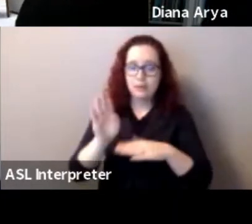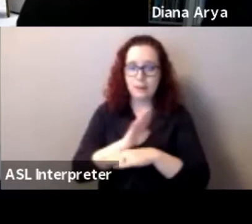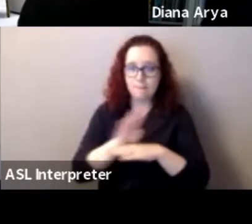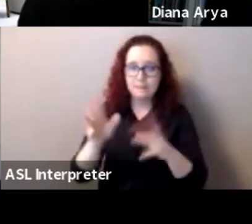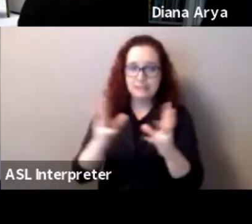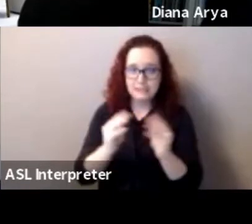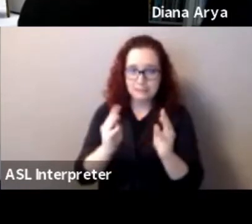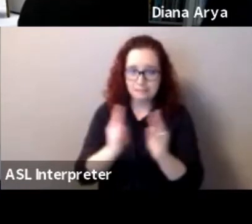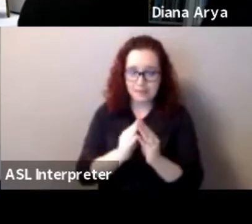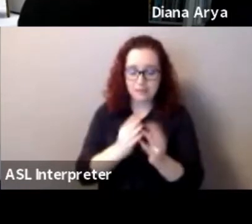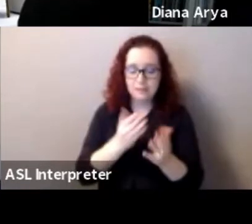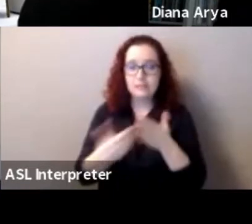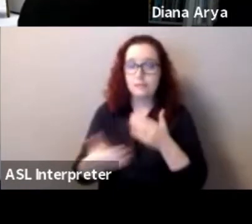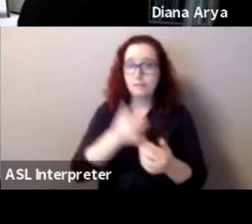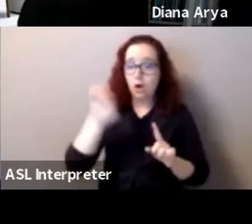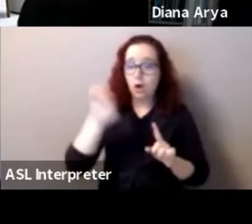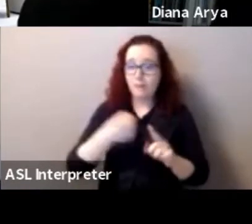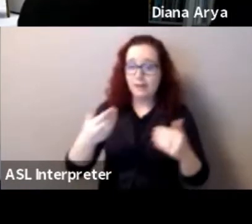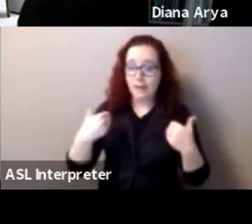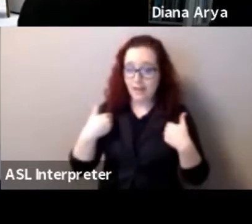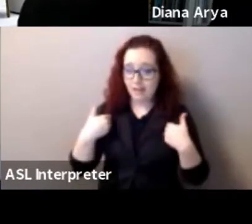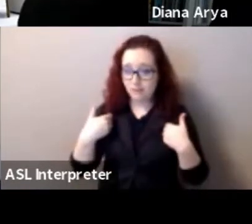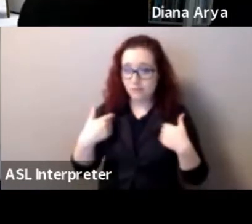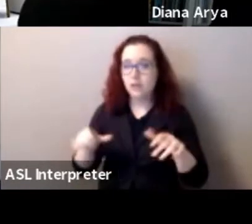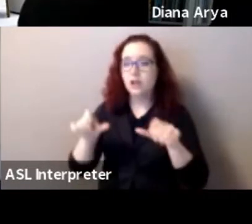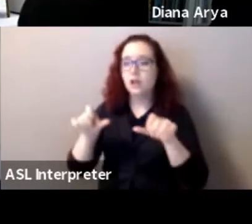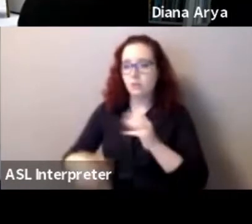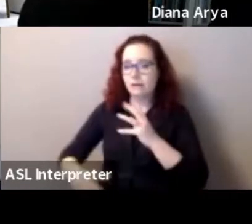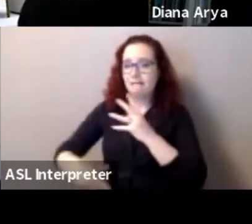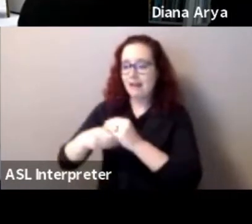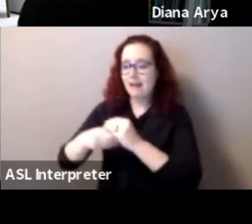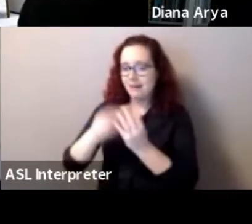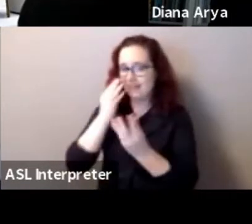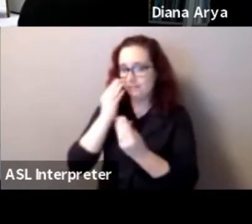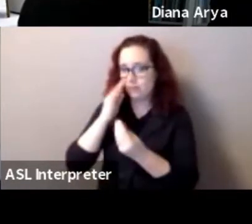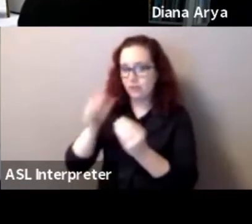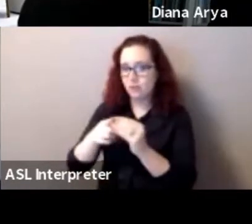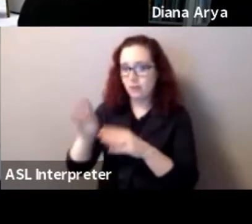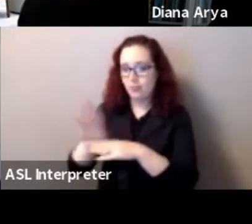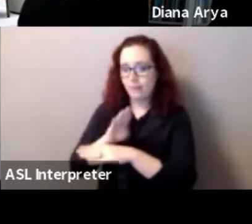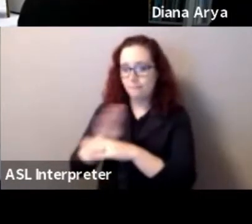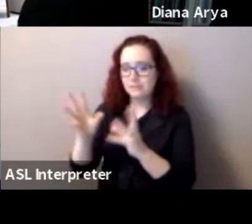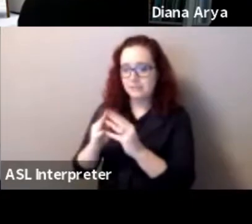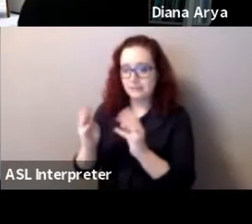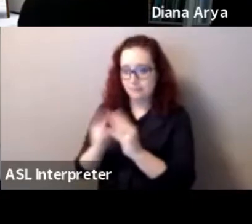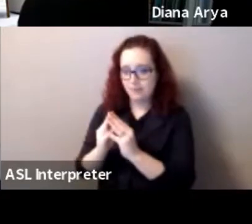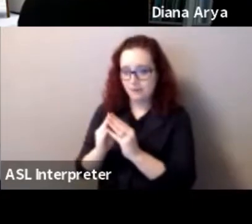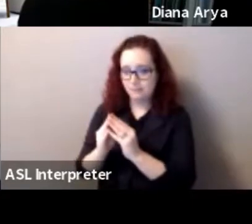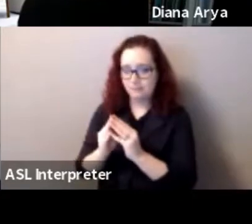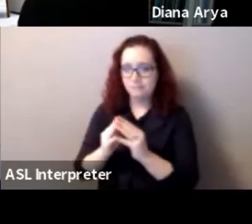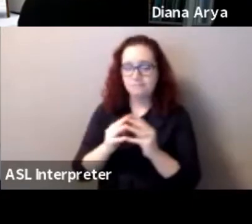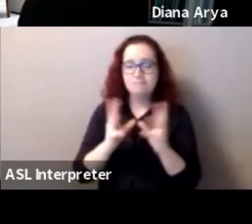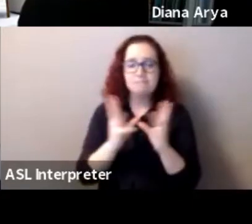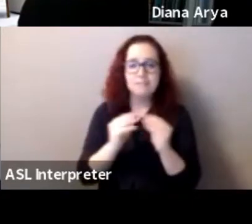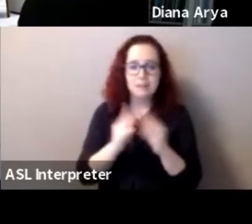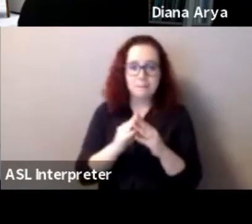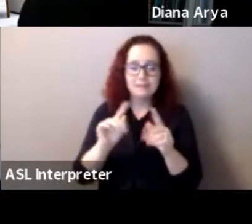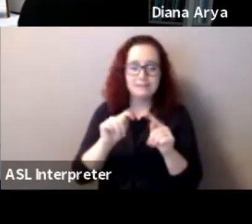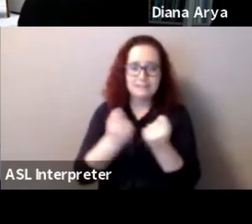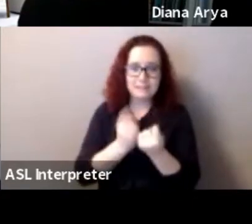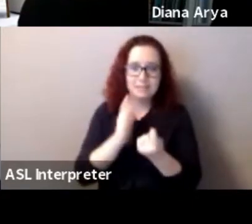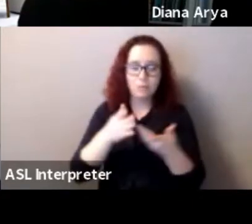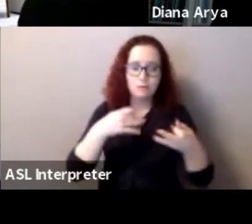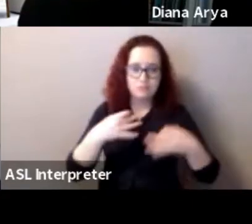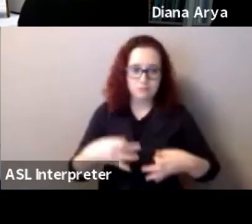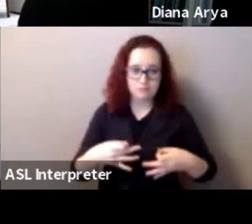your request, you can actually put in additional information about things related to your business meeting. And the meetings team will again go over that with you. One of the final awards